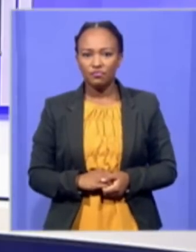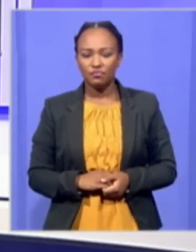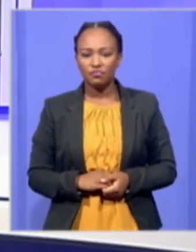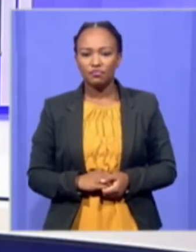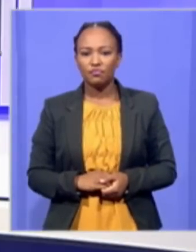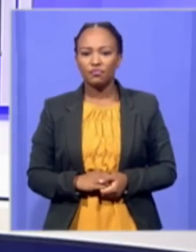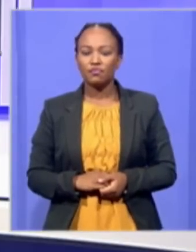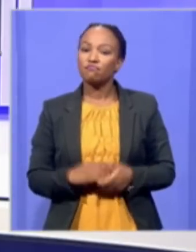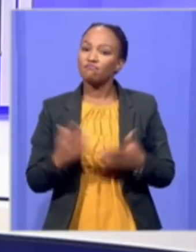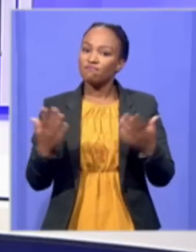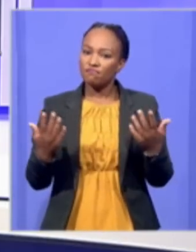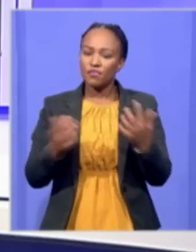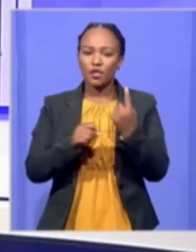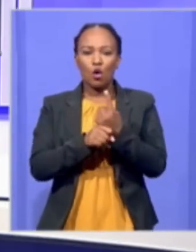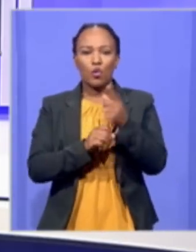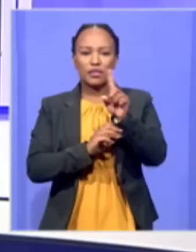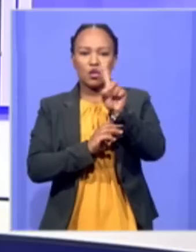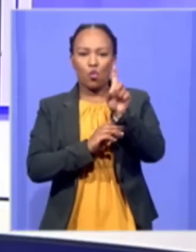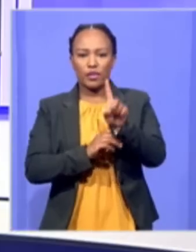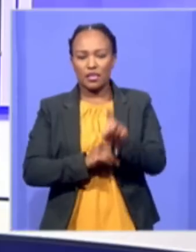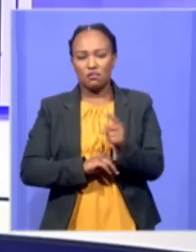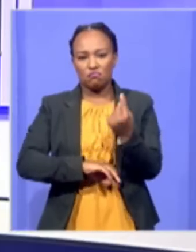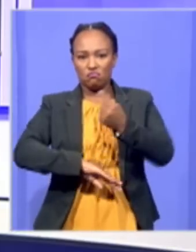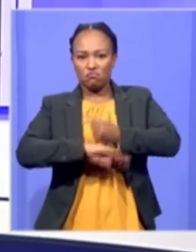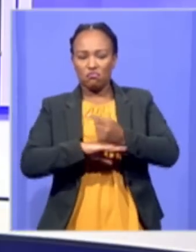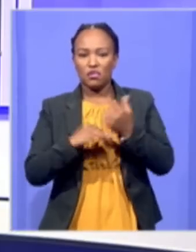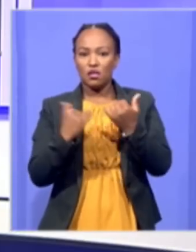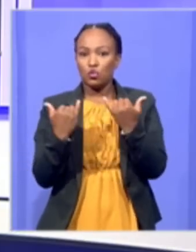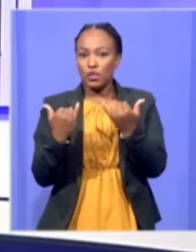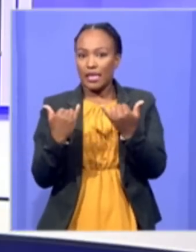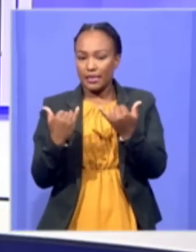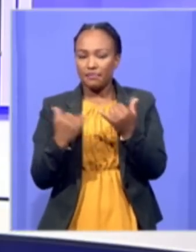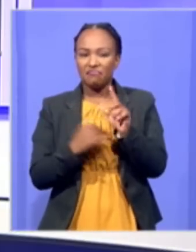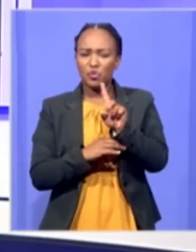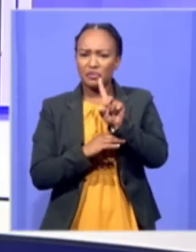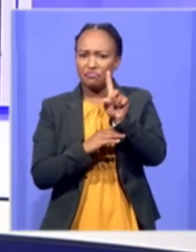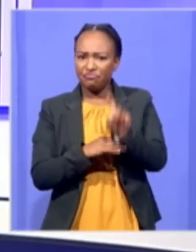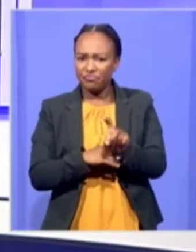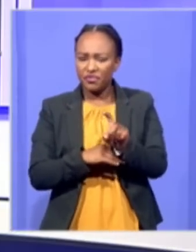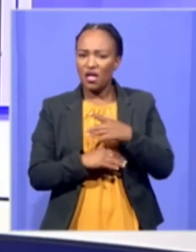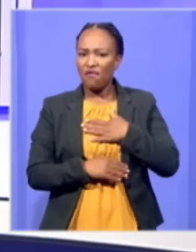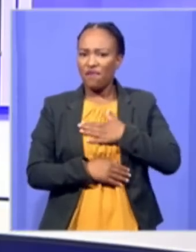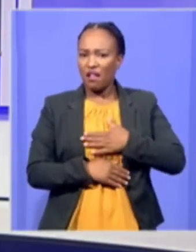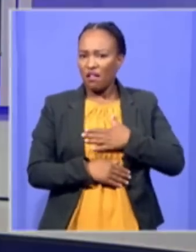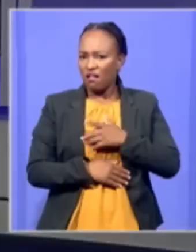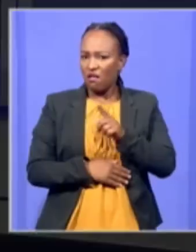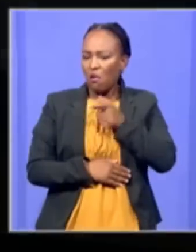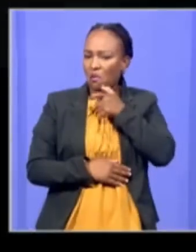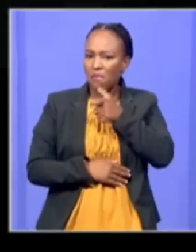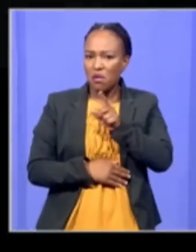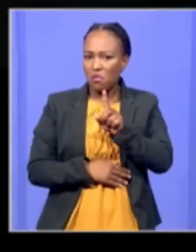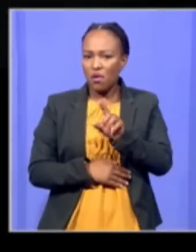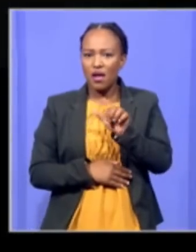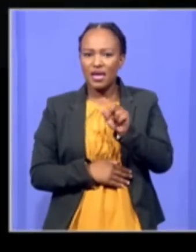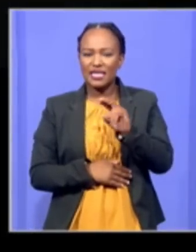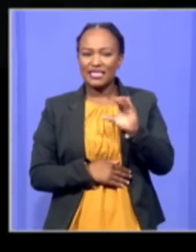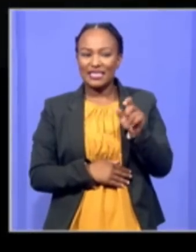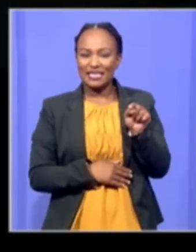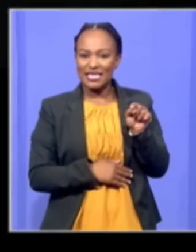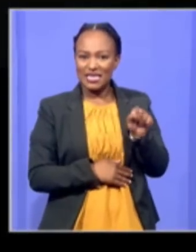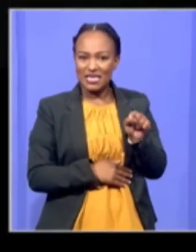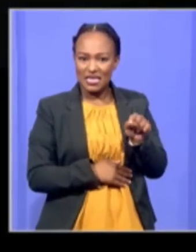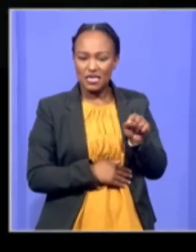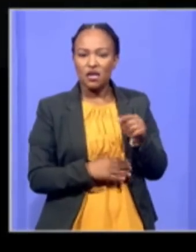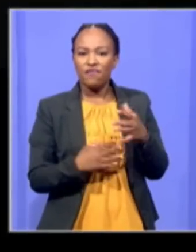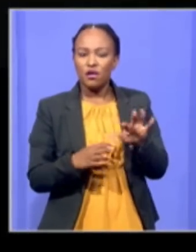gomme bjalo ka mehla re ba le potšišo ya letšatši go ne o swana le lehono re botšišitše gore a maikutlo a gagwe ke a fe morago ga gore ANC e eme